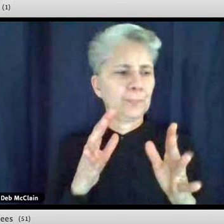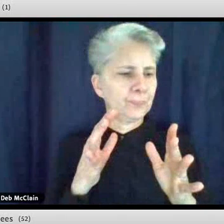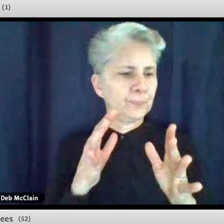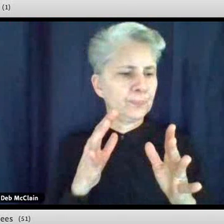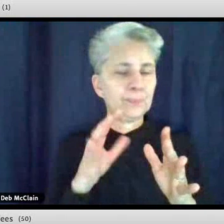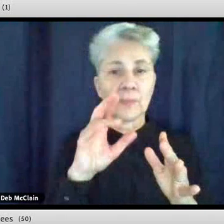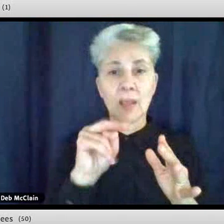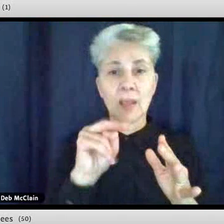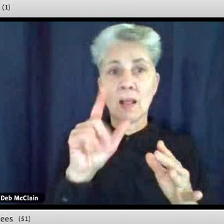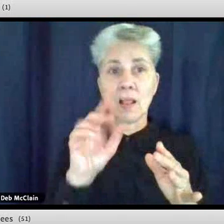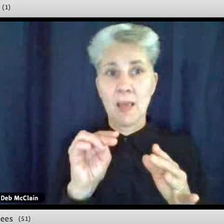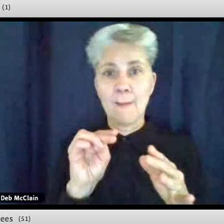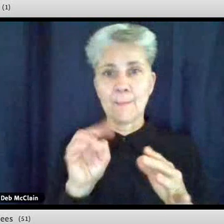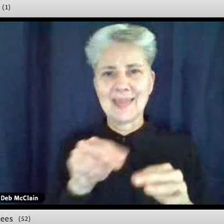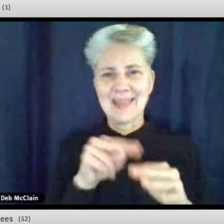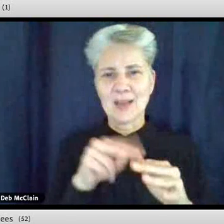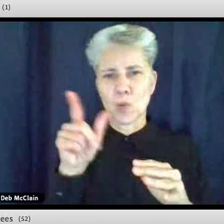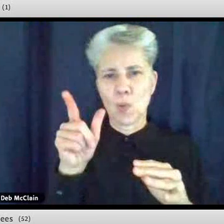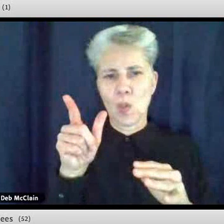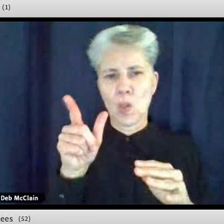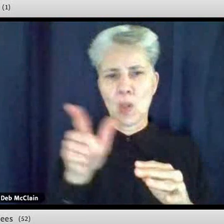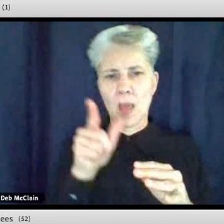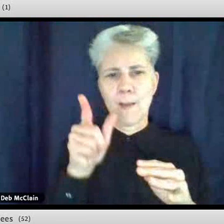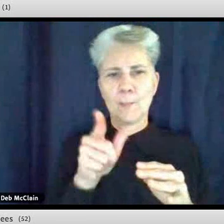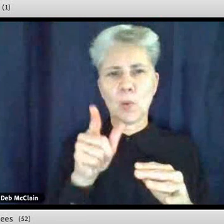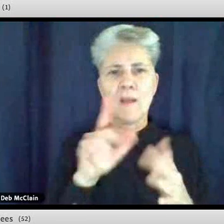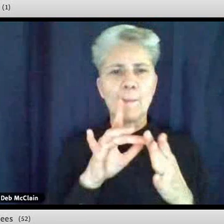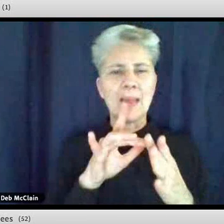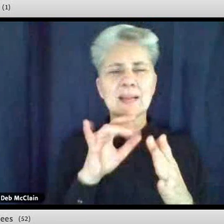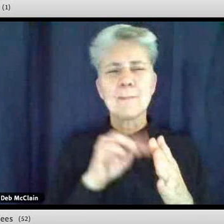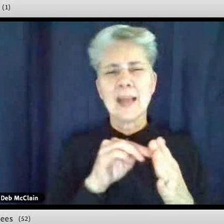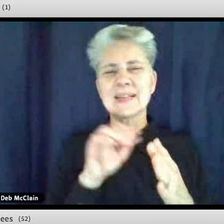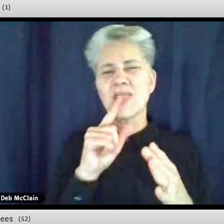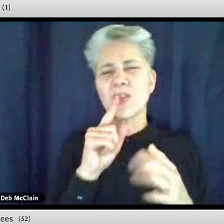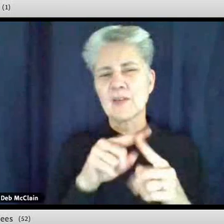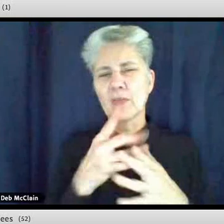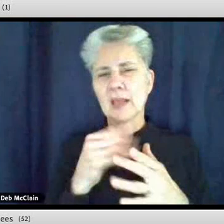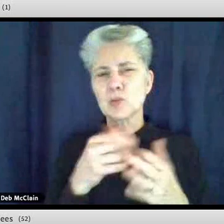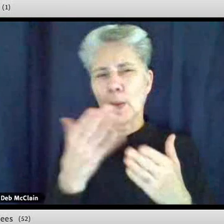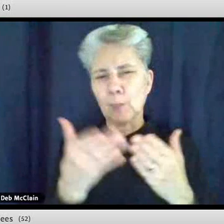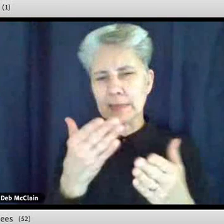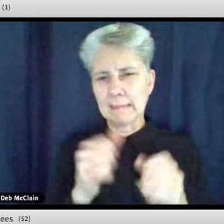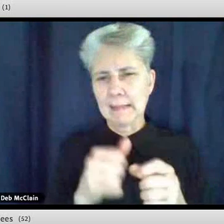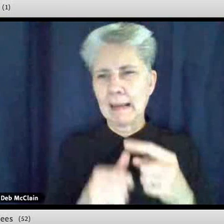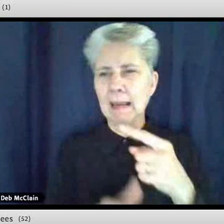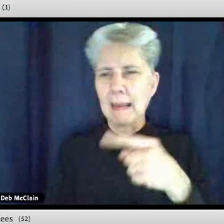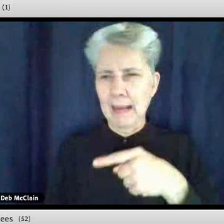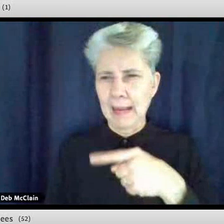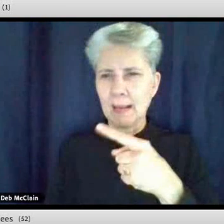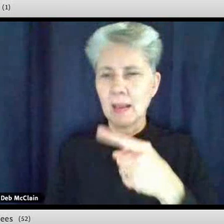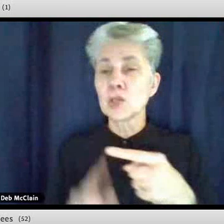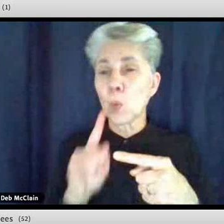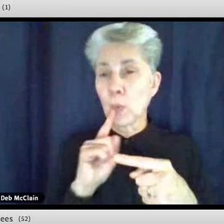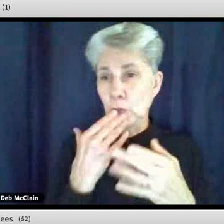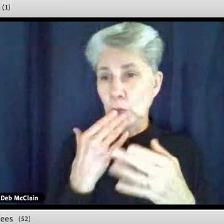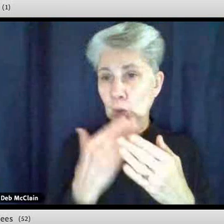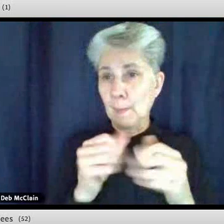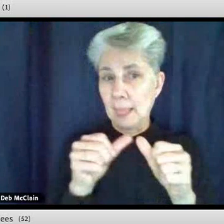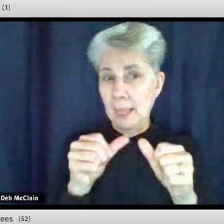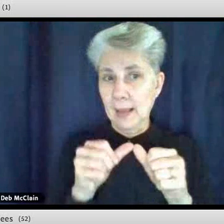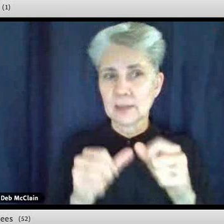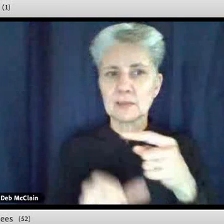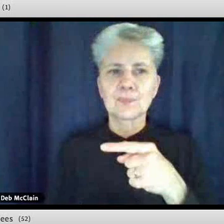from the NLM, National Library of Medicine, and there's some different things that you can present. That's a really good